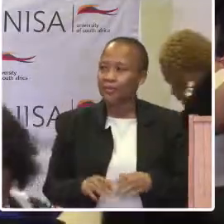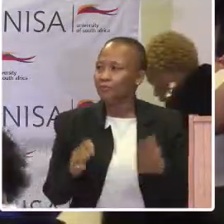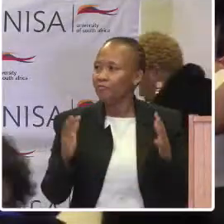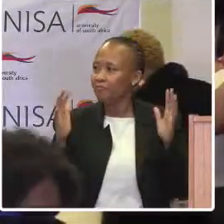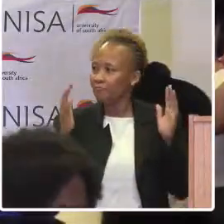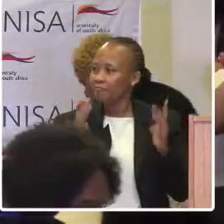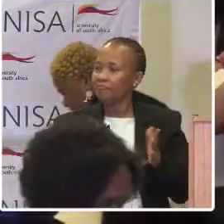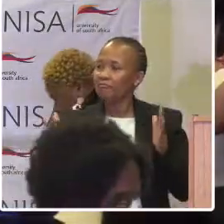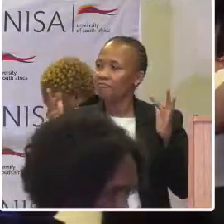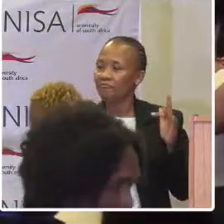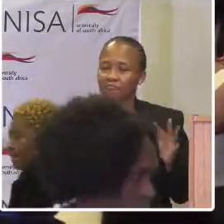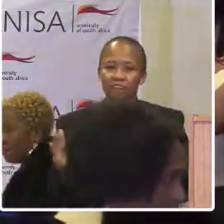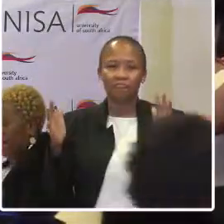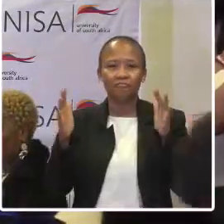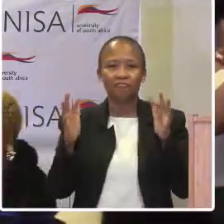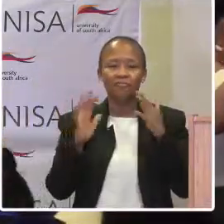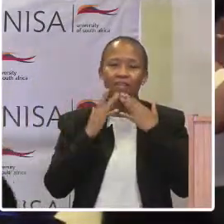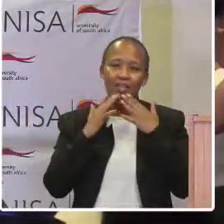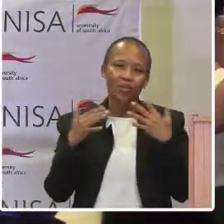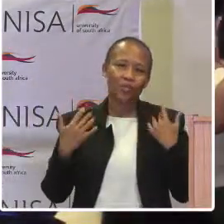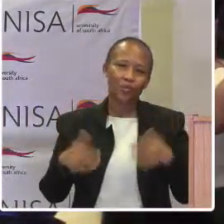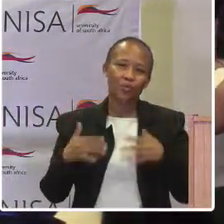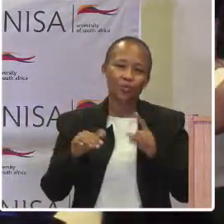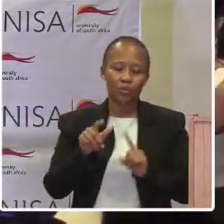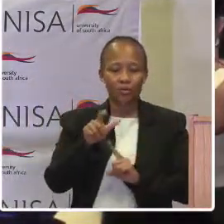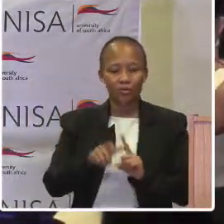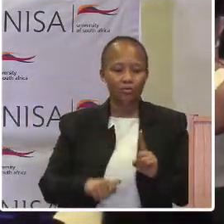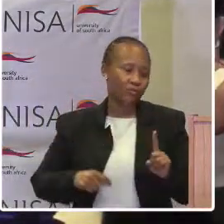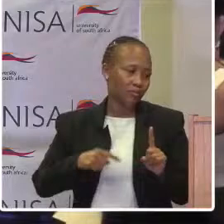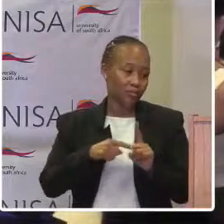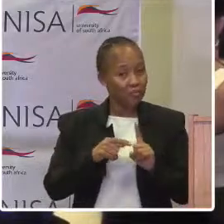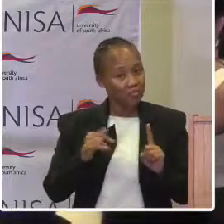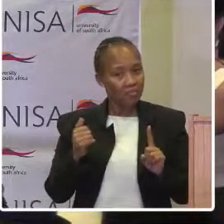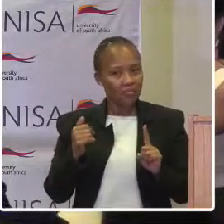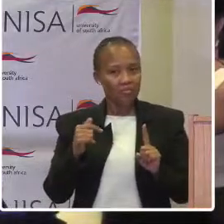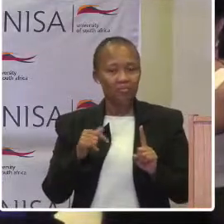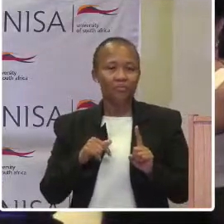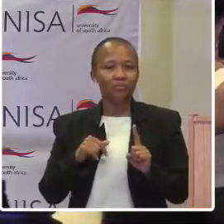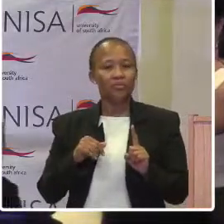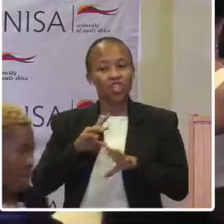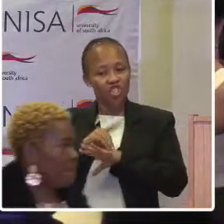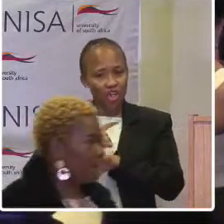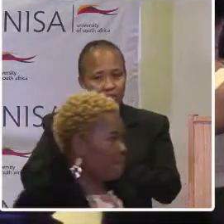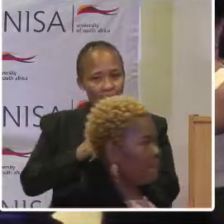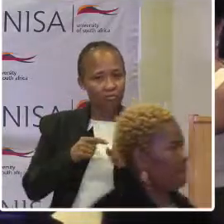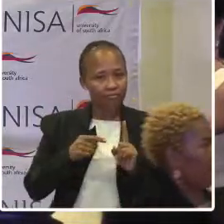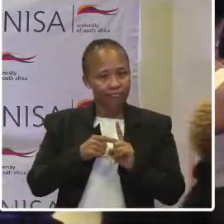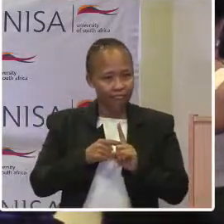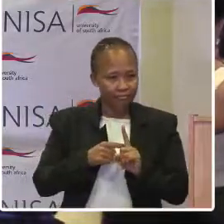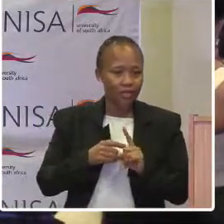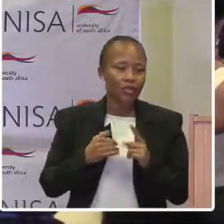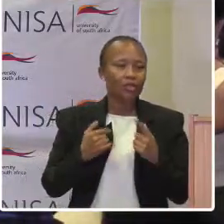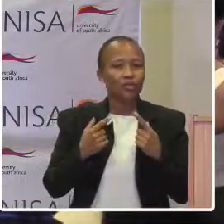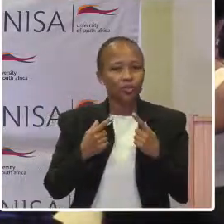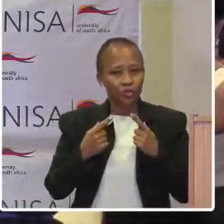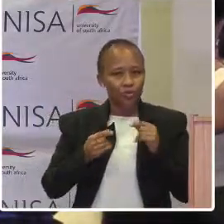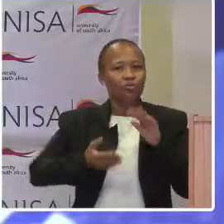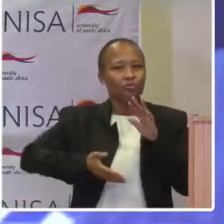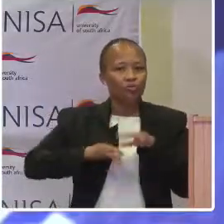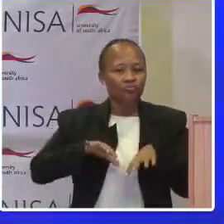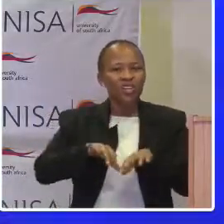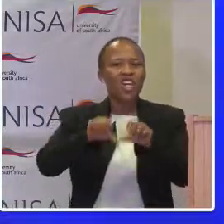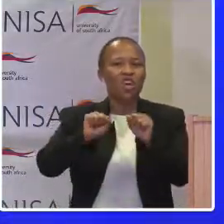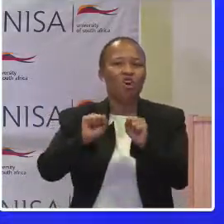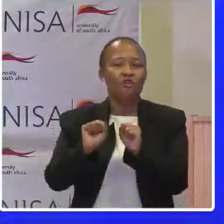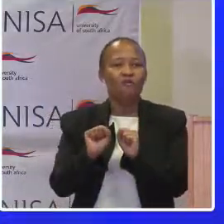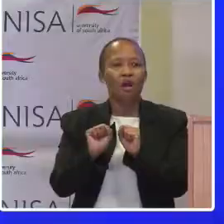Thank you so much, Dr. Vengasai, for taking this leg of our flight.